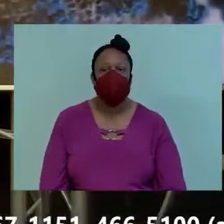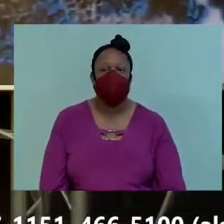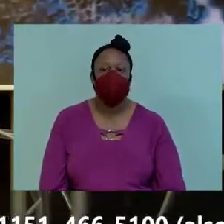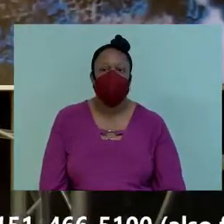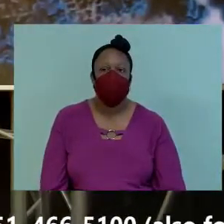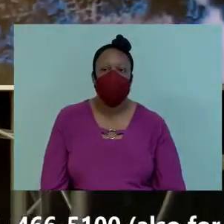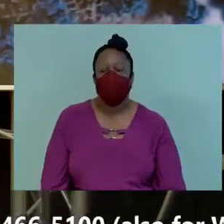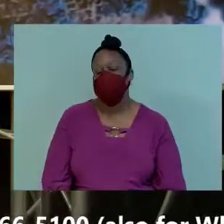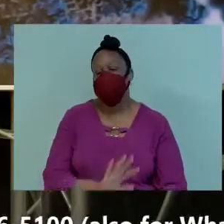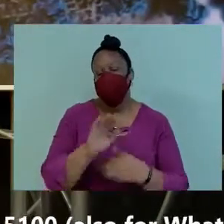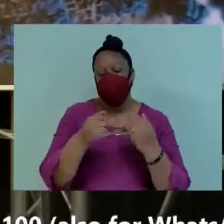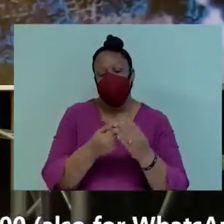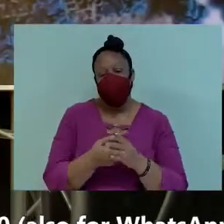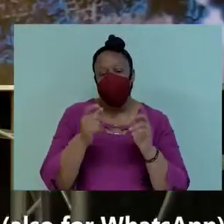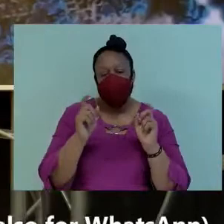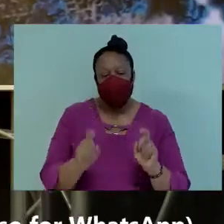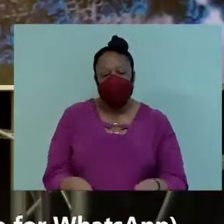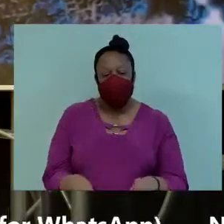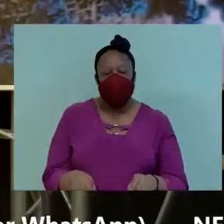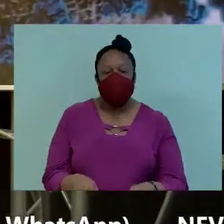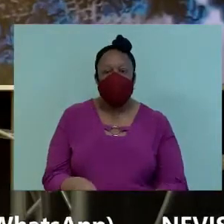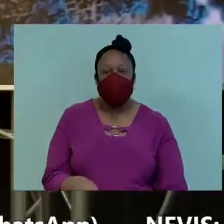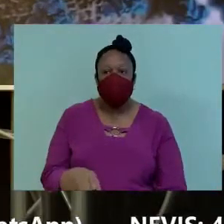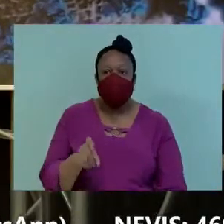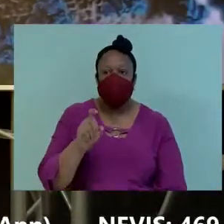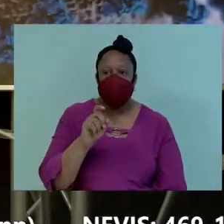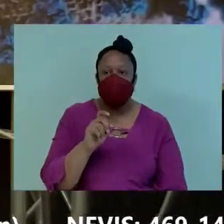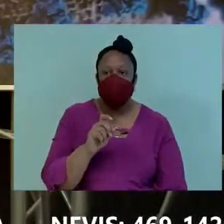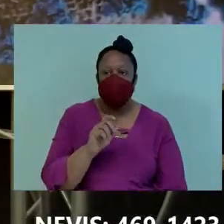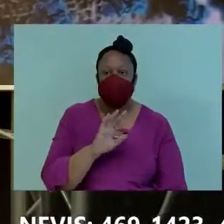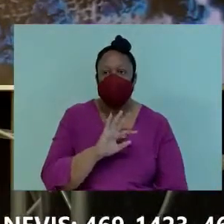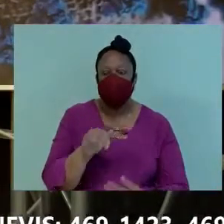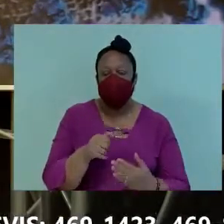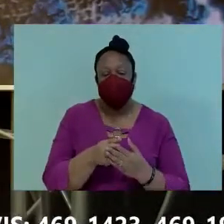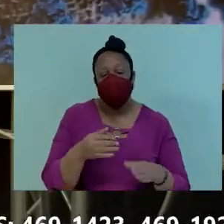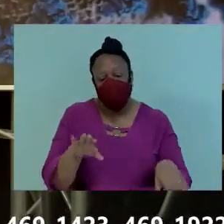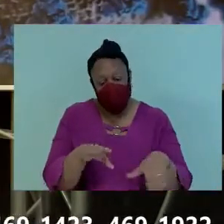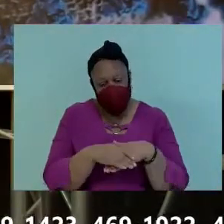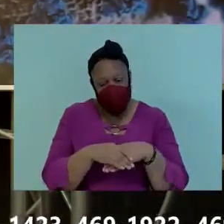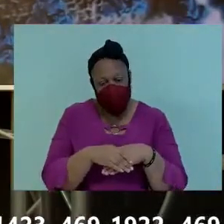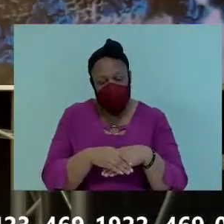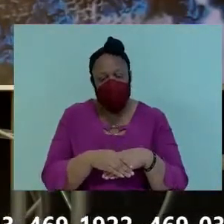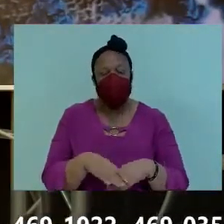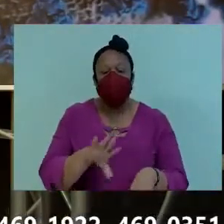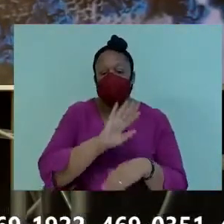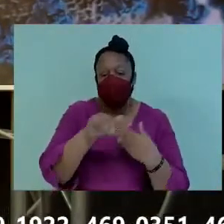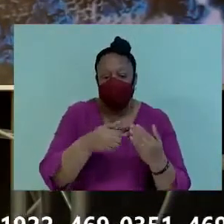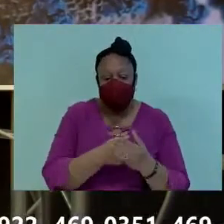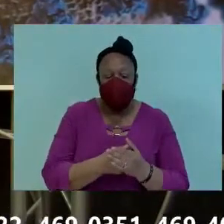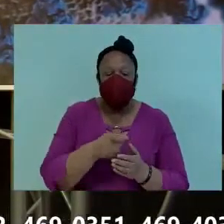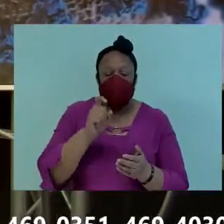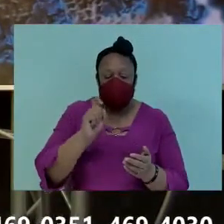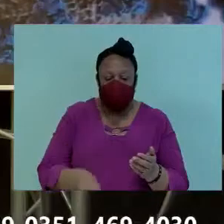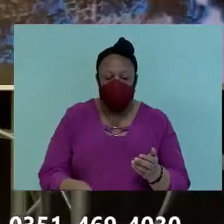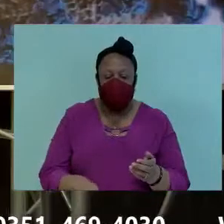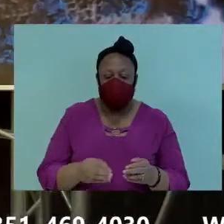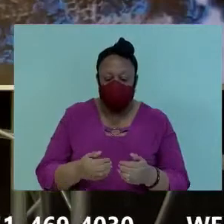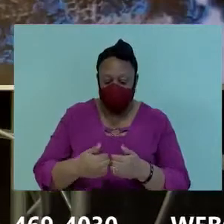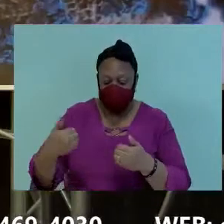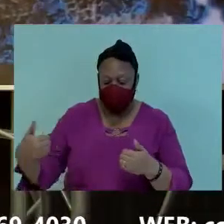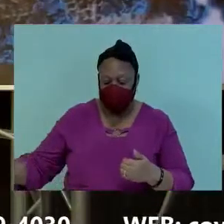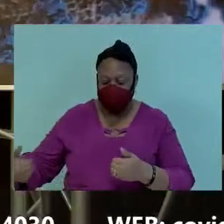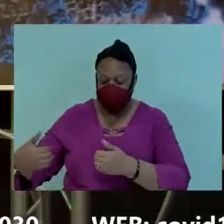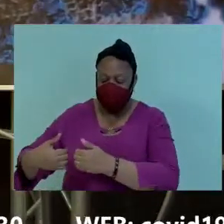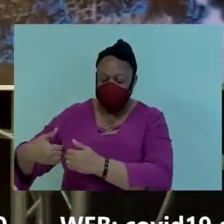All persons attending, other than the bride and groom in the case of weddings, are required to adhere to social